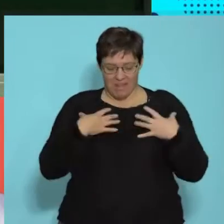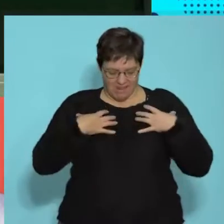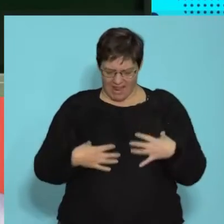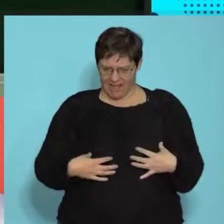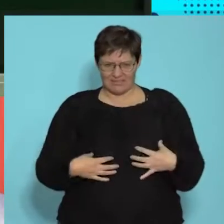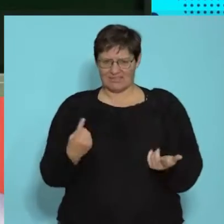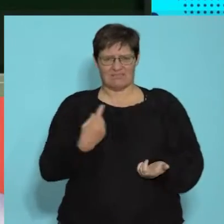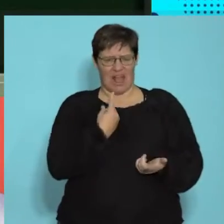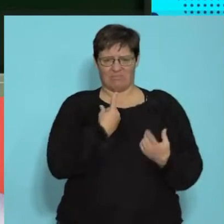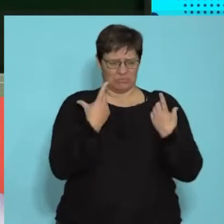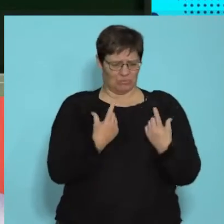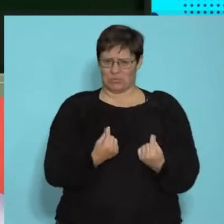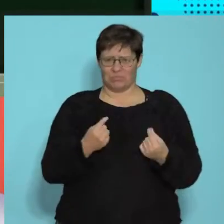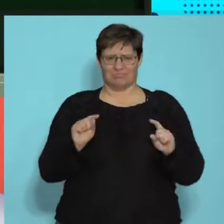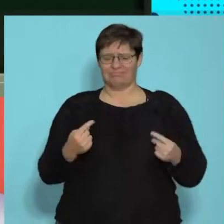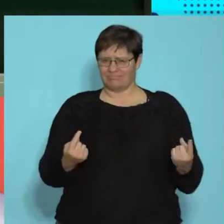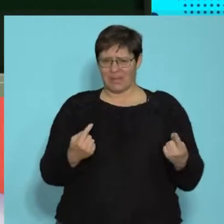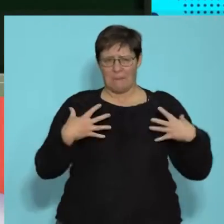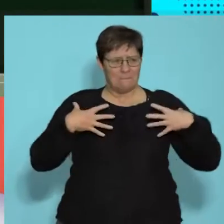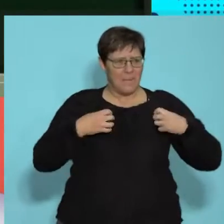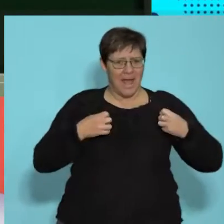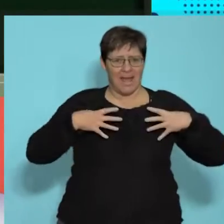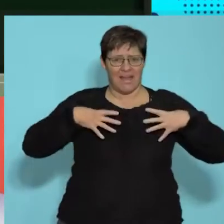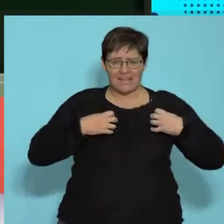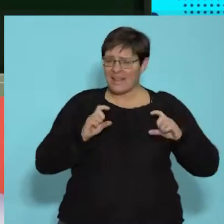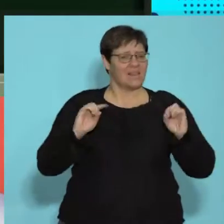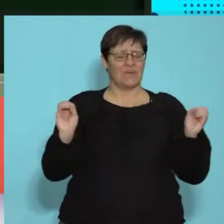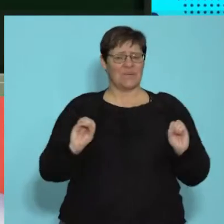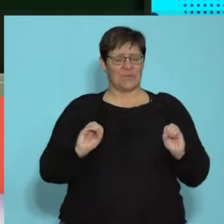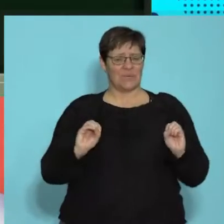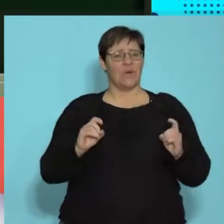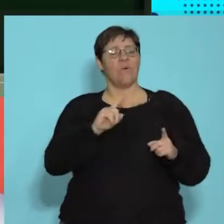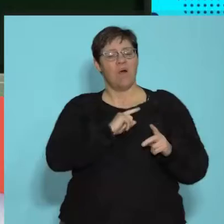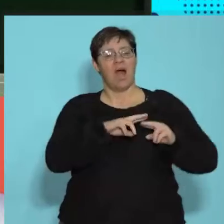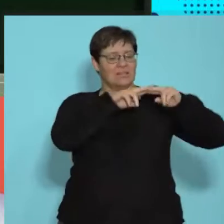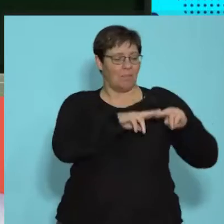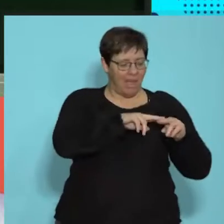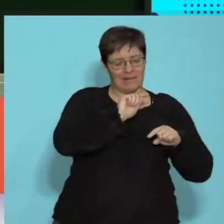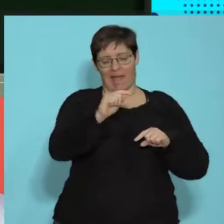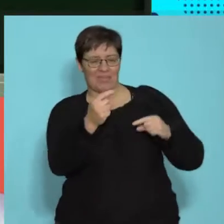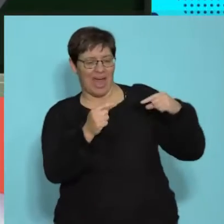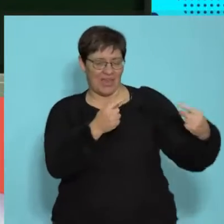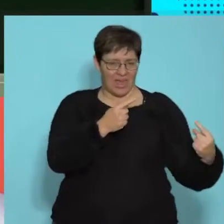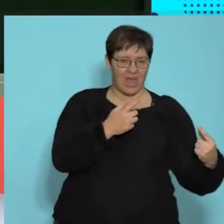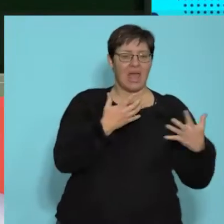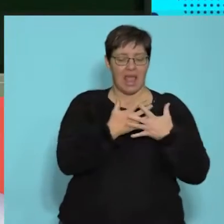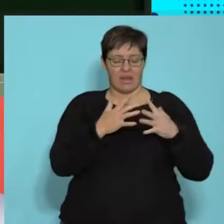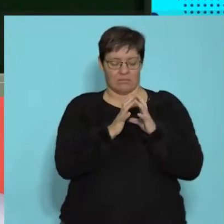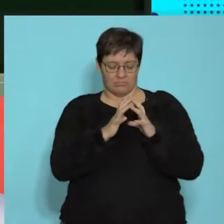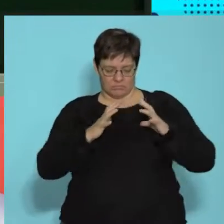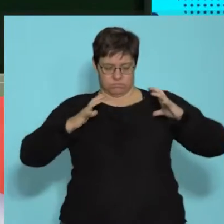actually can't do anything, if I could say that. They haven't got any muscles, so they're going to rely on other things in order for them